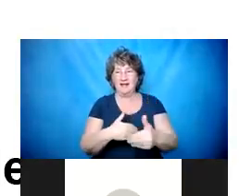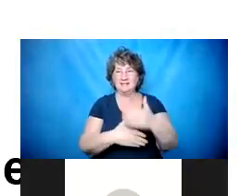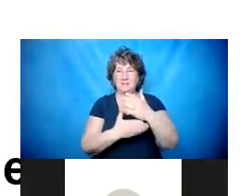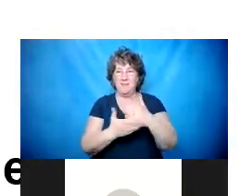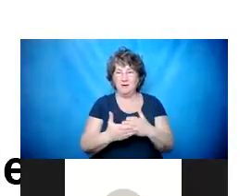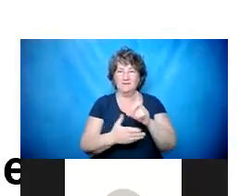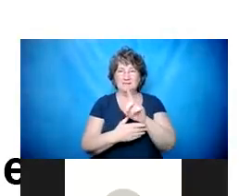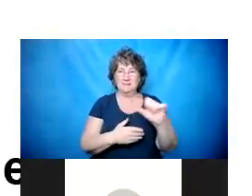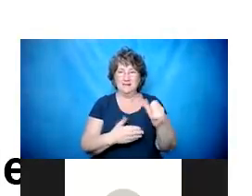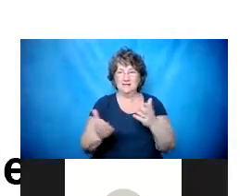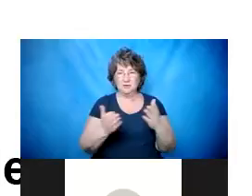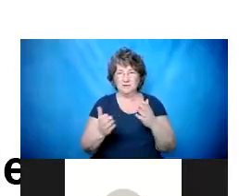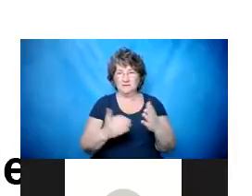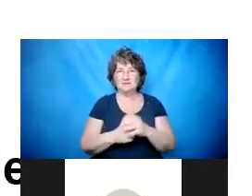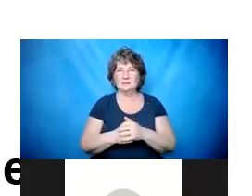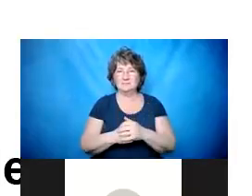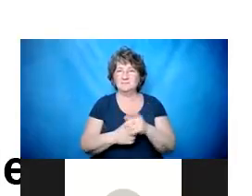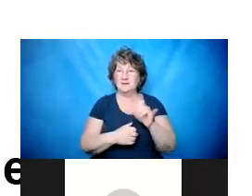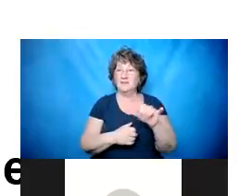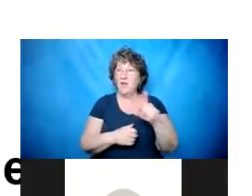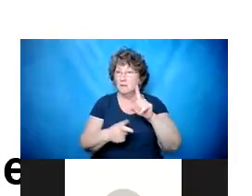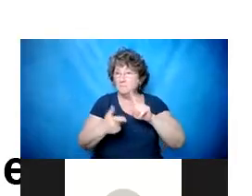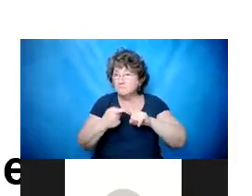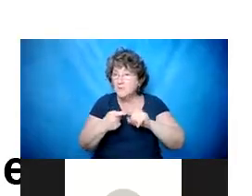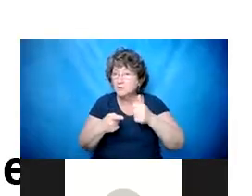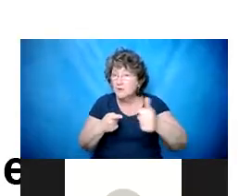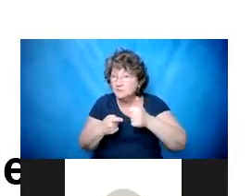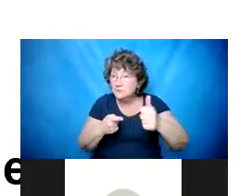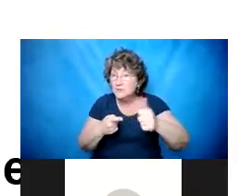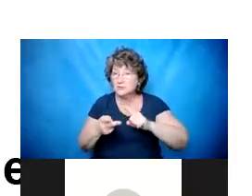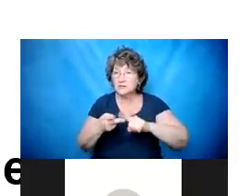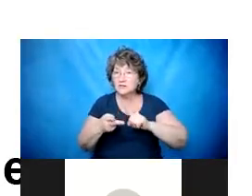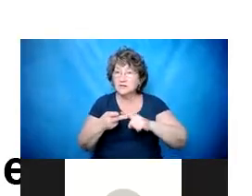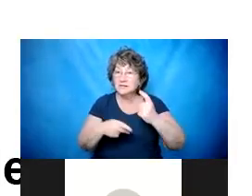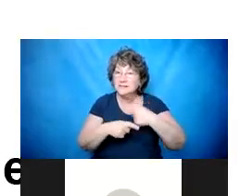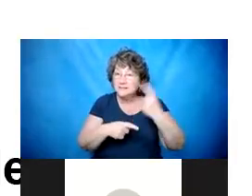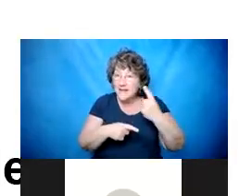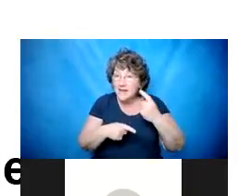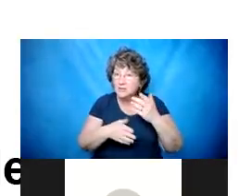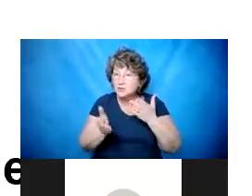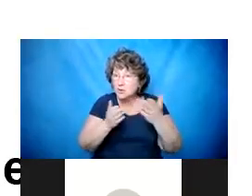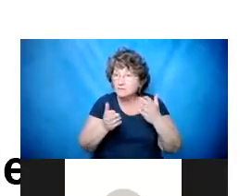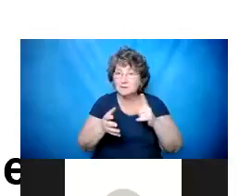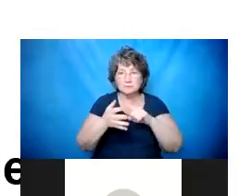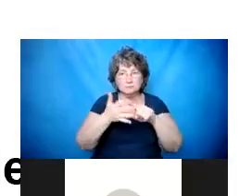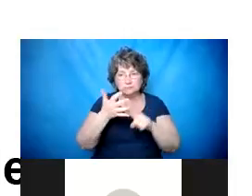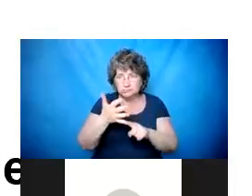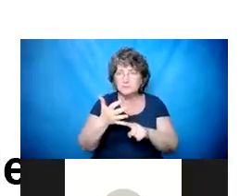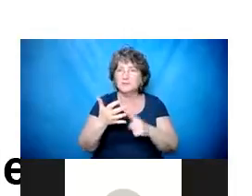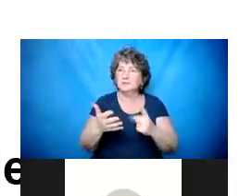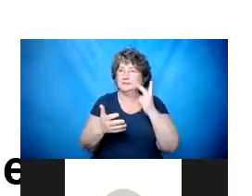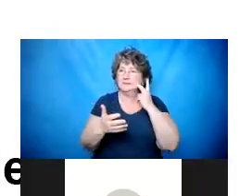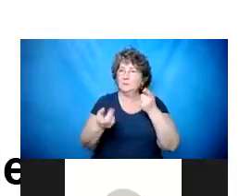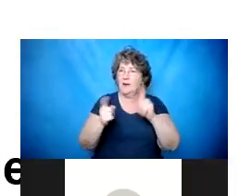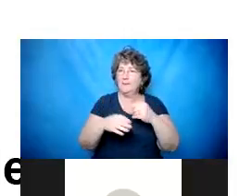free webinar to hear from providers of transportation, day services, and more to find out what is next for